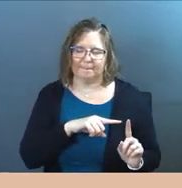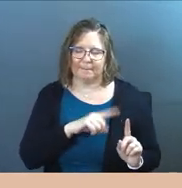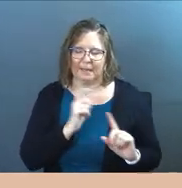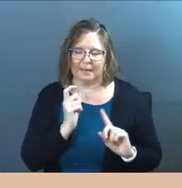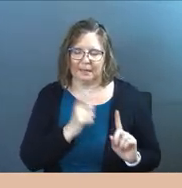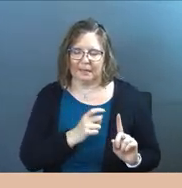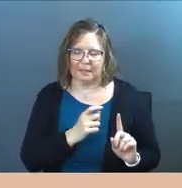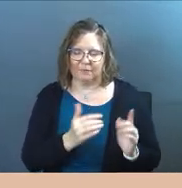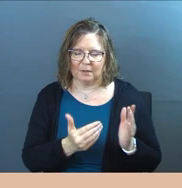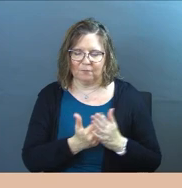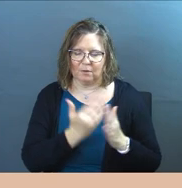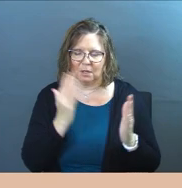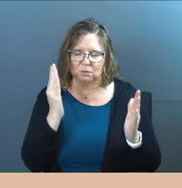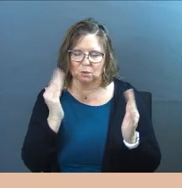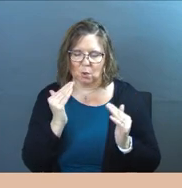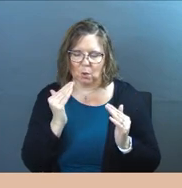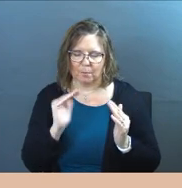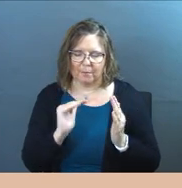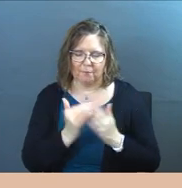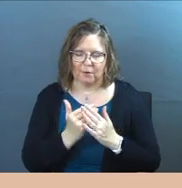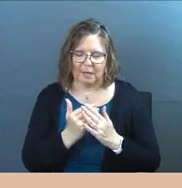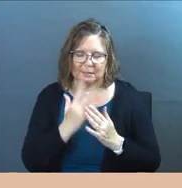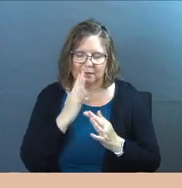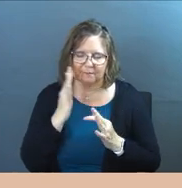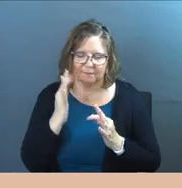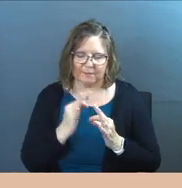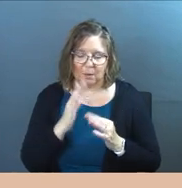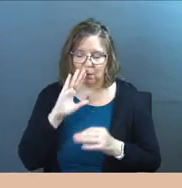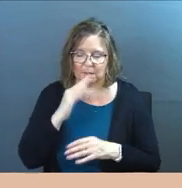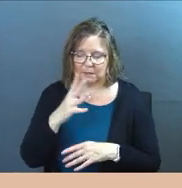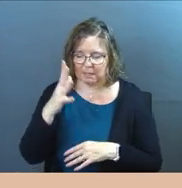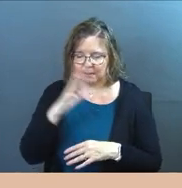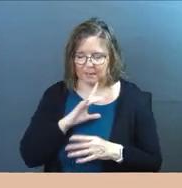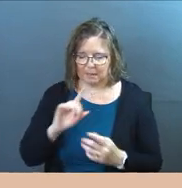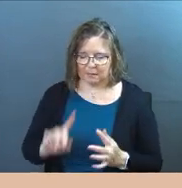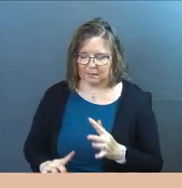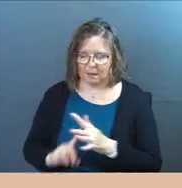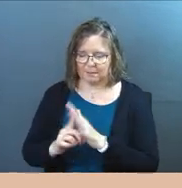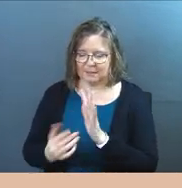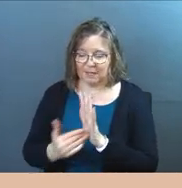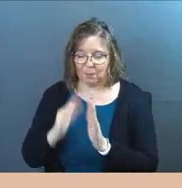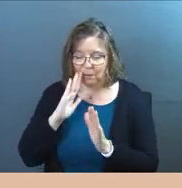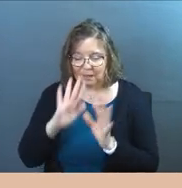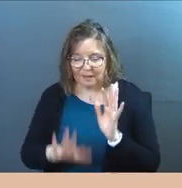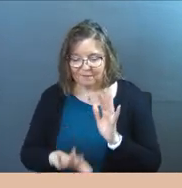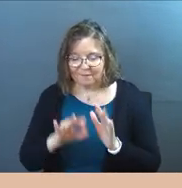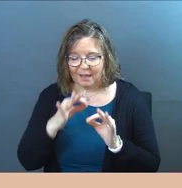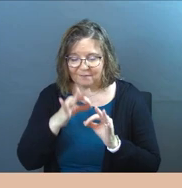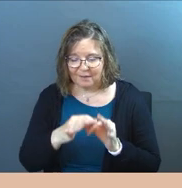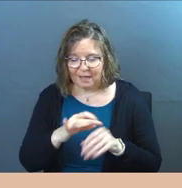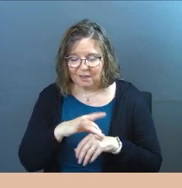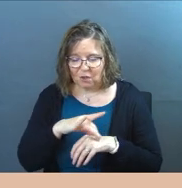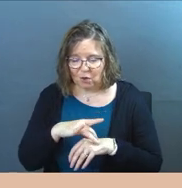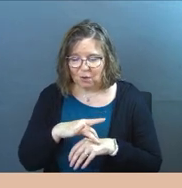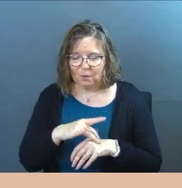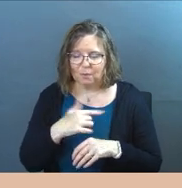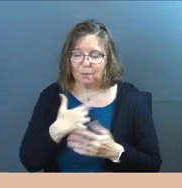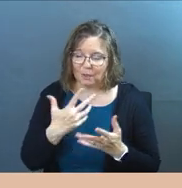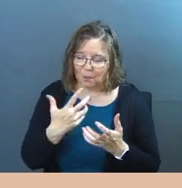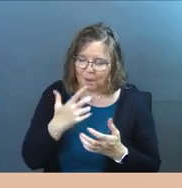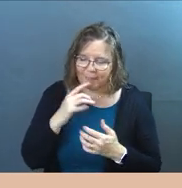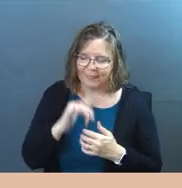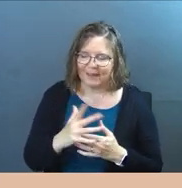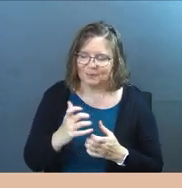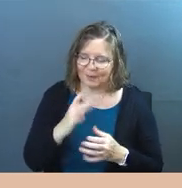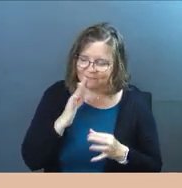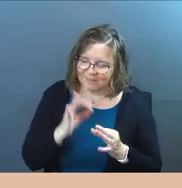and give them fresh hope, fresh faith. When the Son of Man comes again, will he find faith on the earth? That's what we